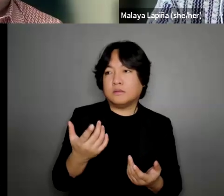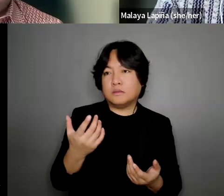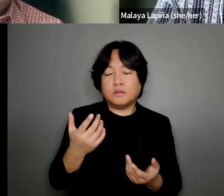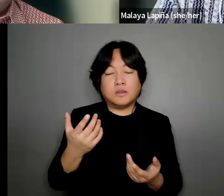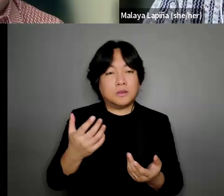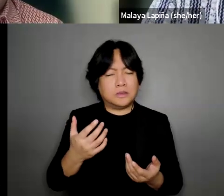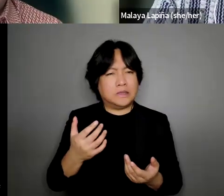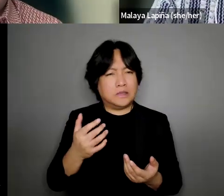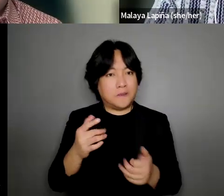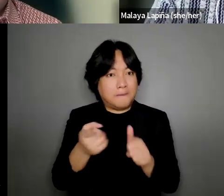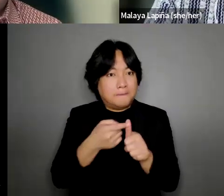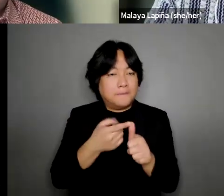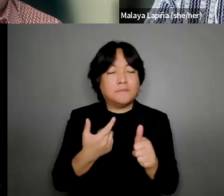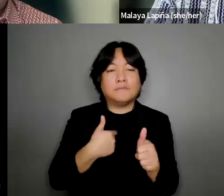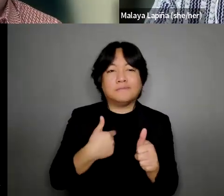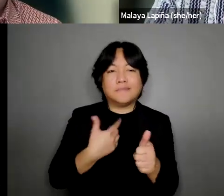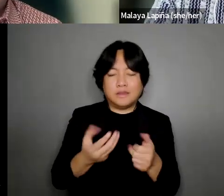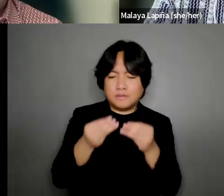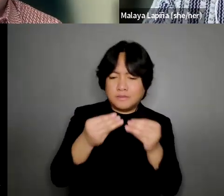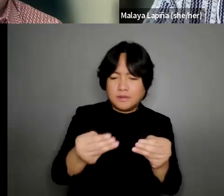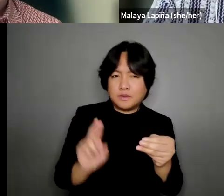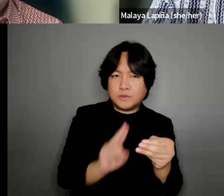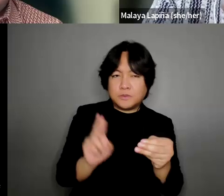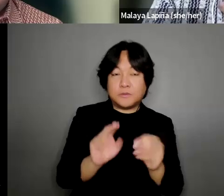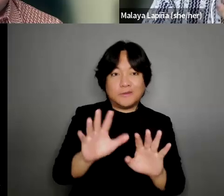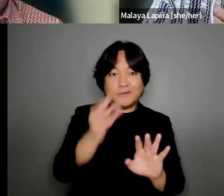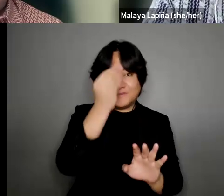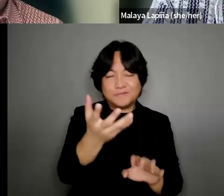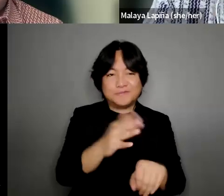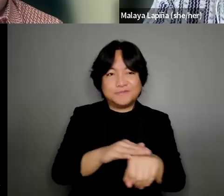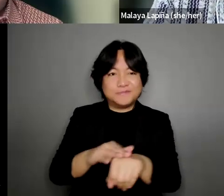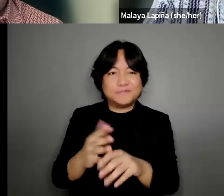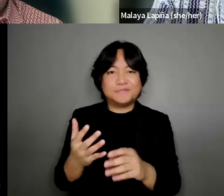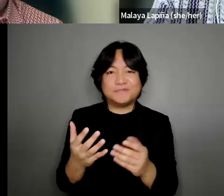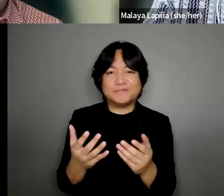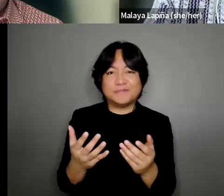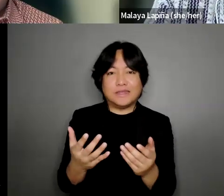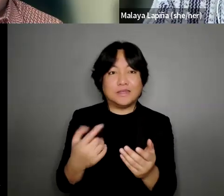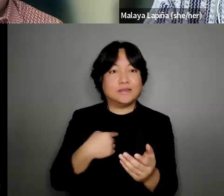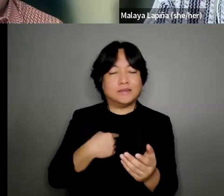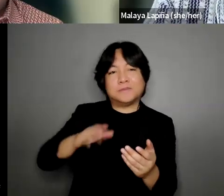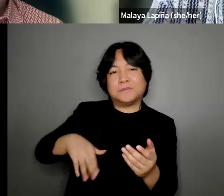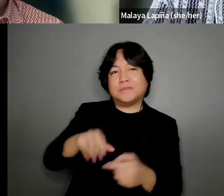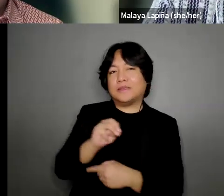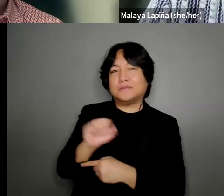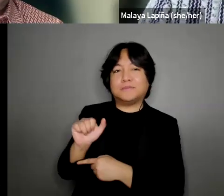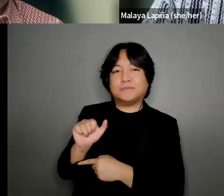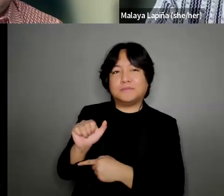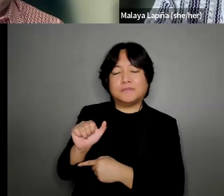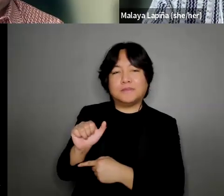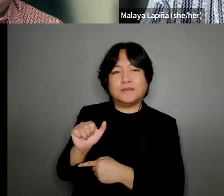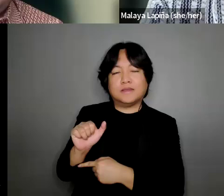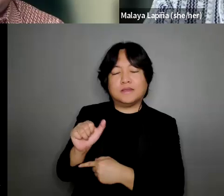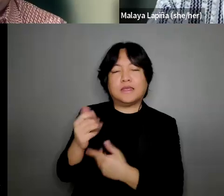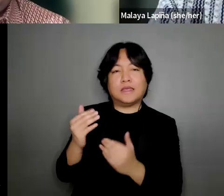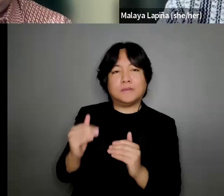Ah konting disclaimer no, hindi pa ako nakapag masters no, so fresh hindi naman